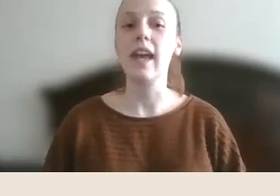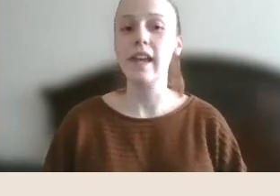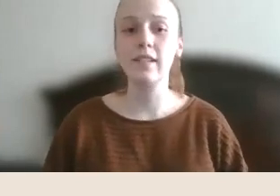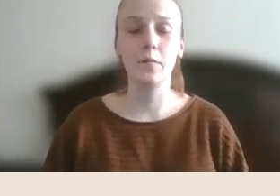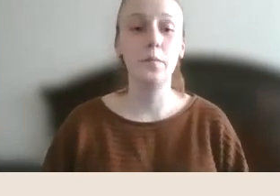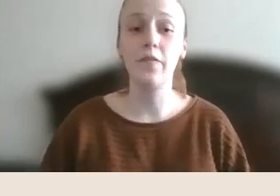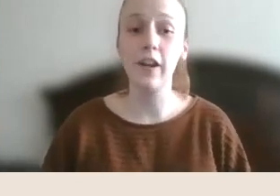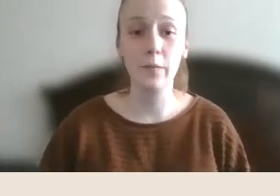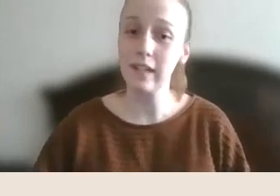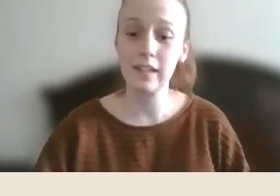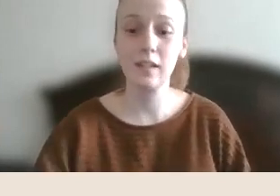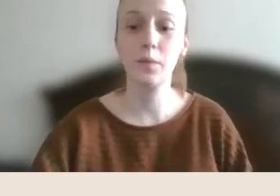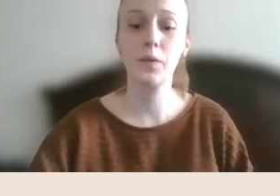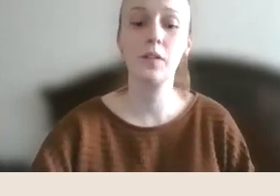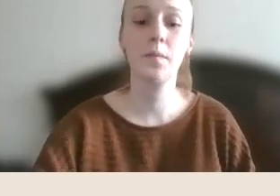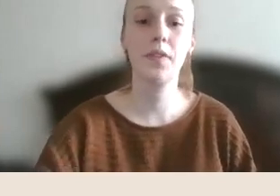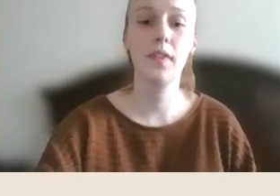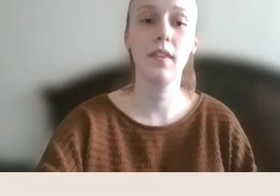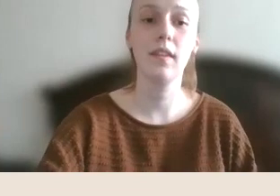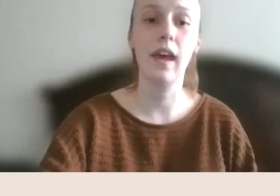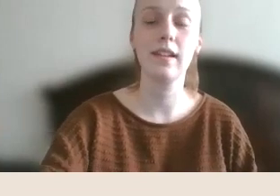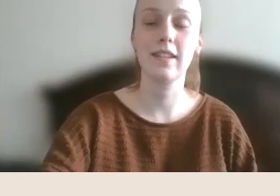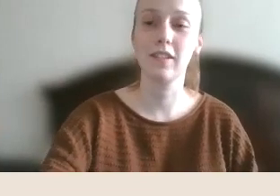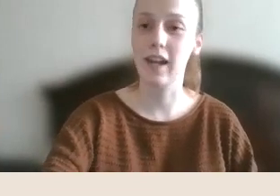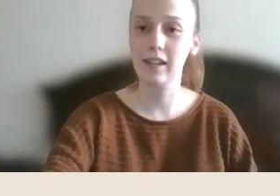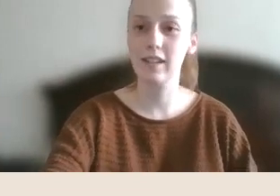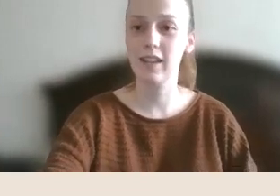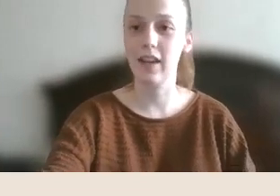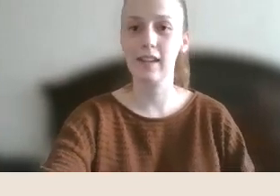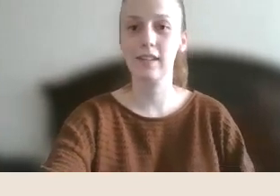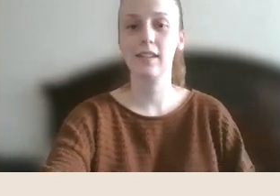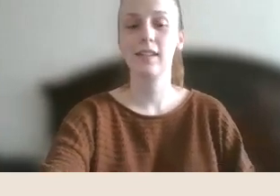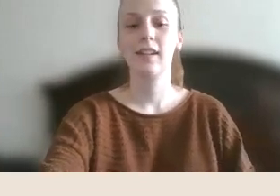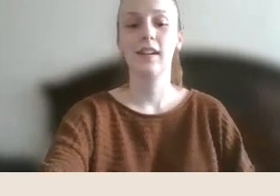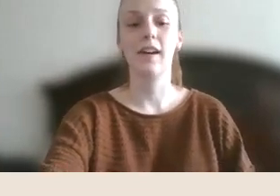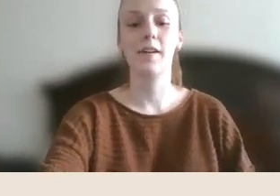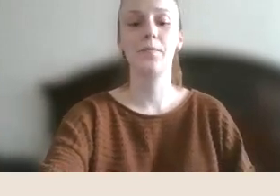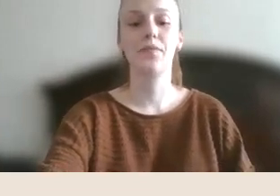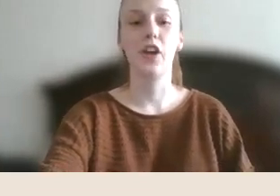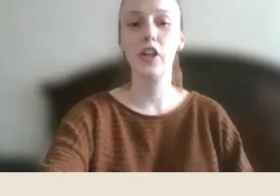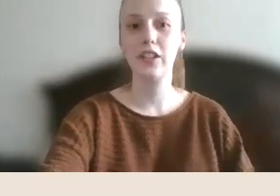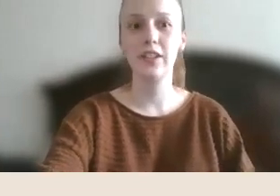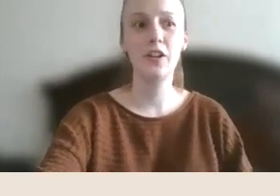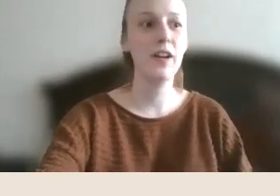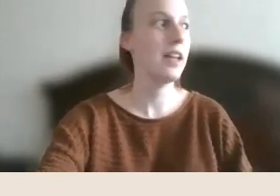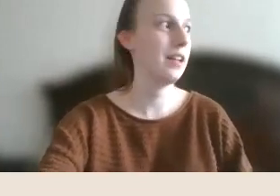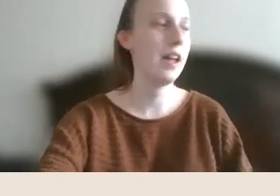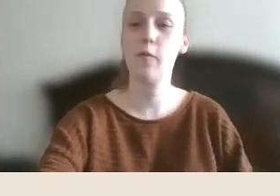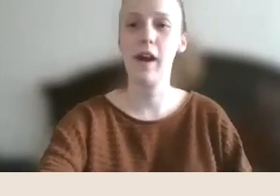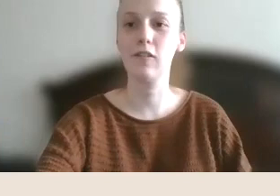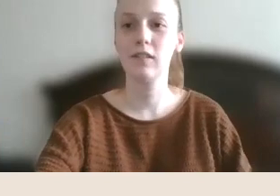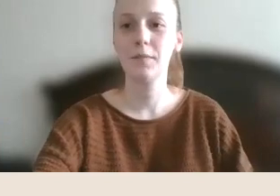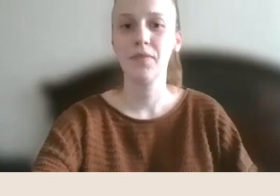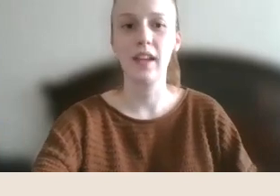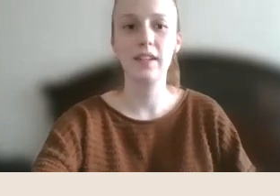are just 8 very basic, simple ASL signs that are good to know and can